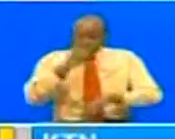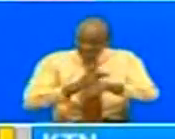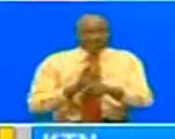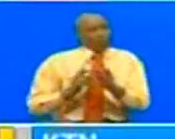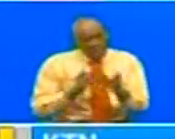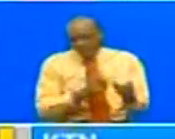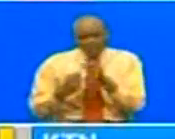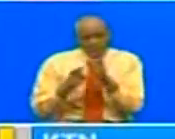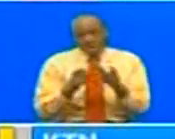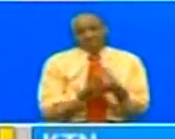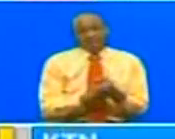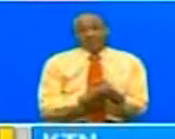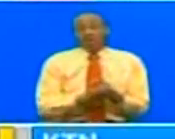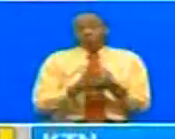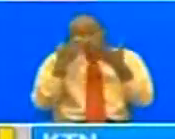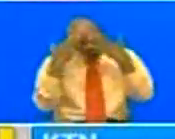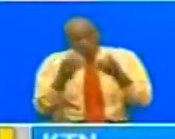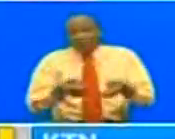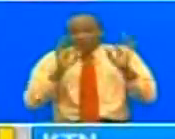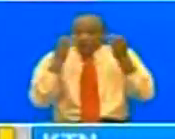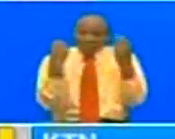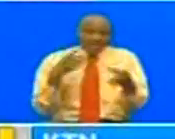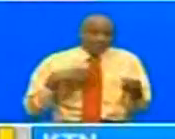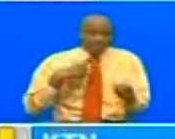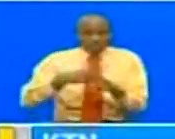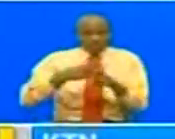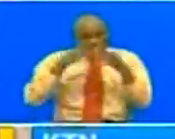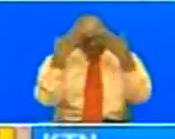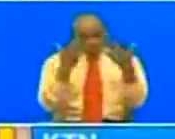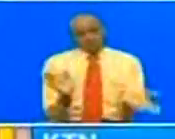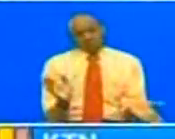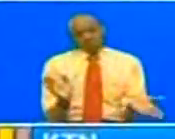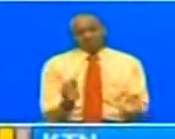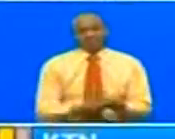whose official death toll is yet to be released.